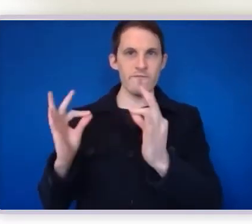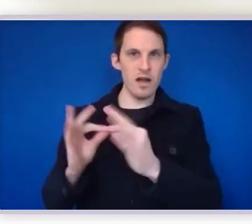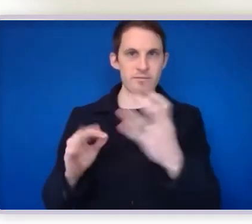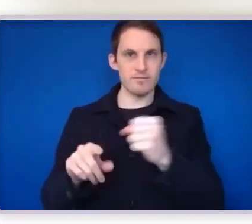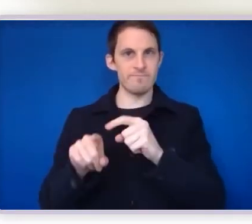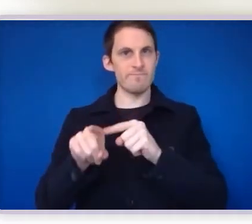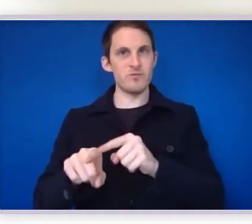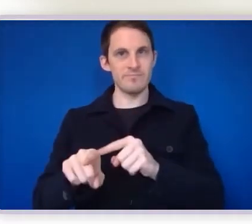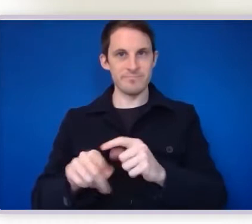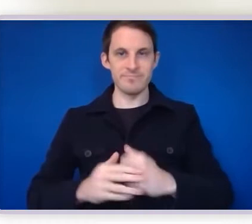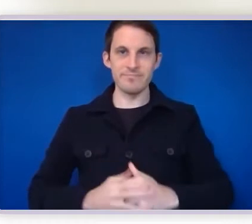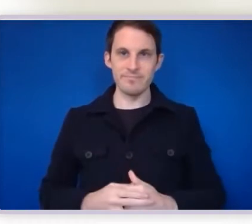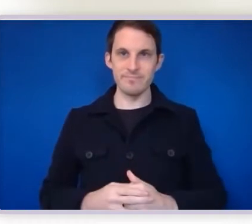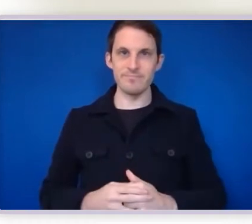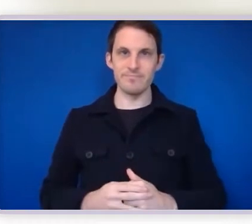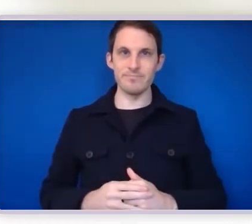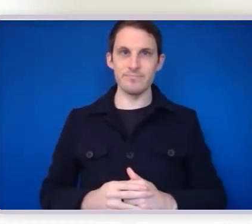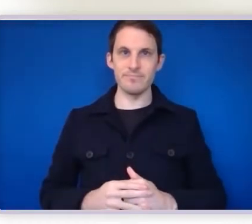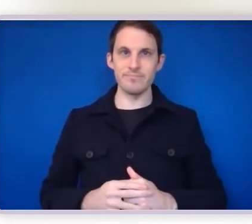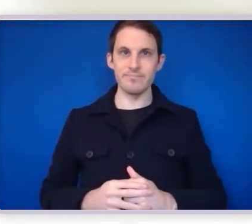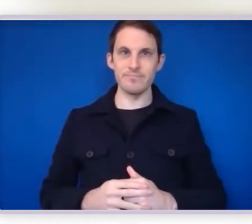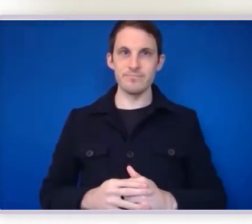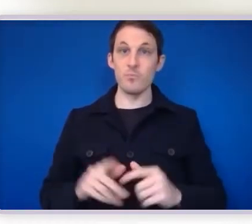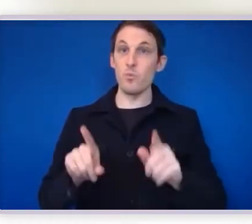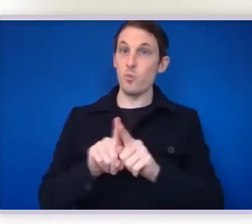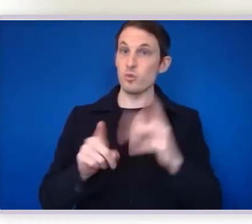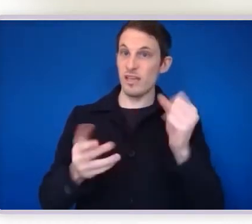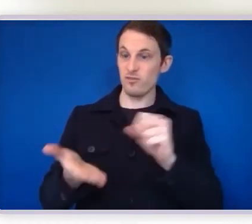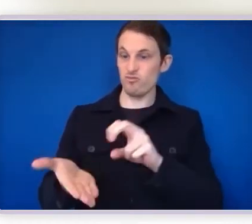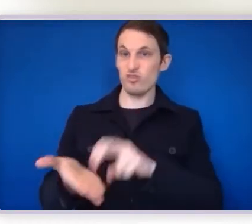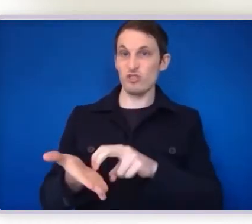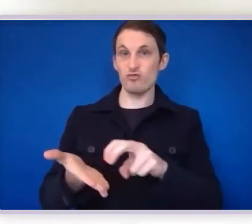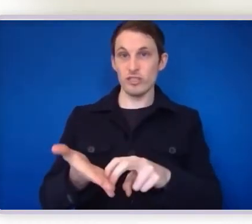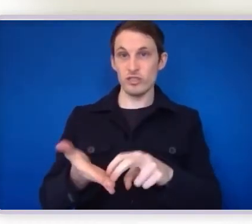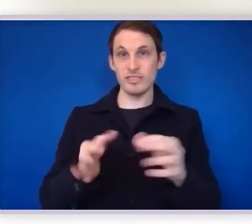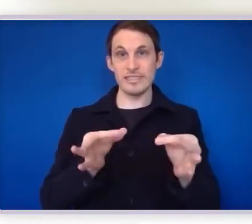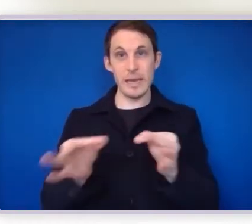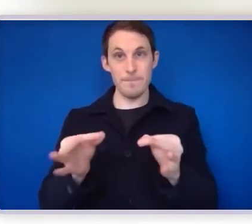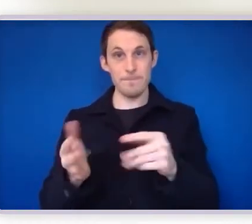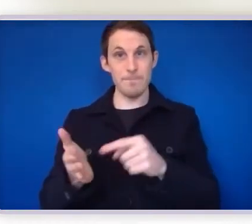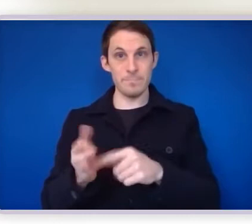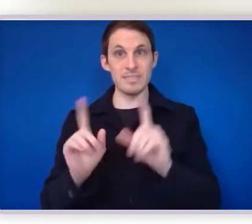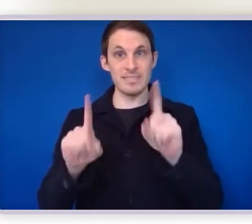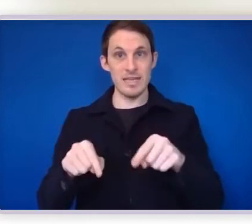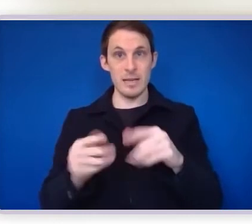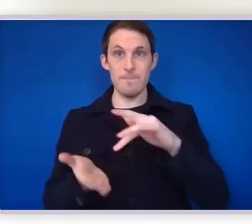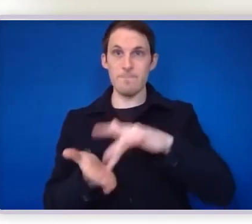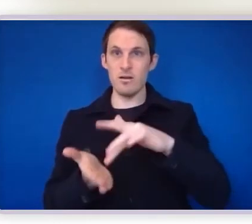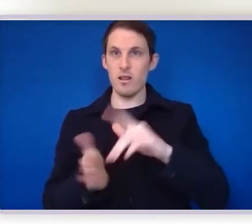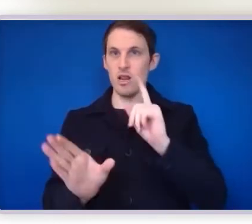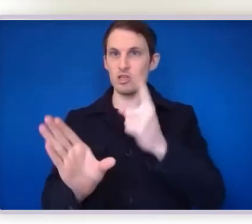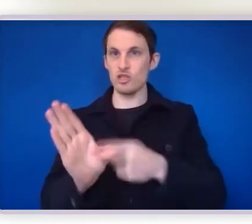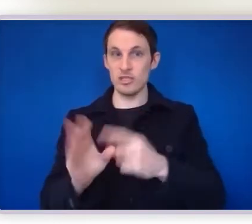There's also a registration scheme which commences in the middle of next year. That's been deferred from this year due